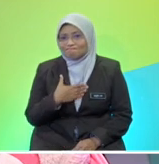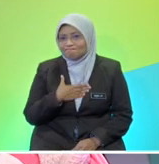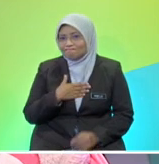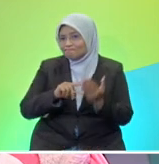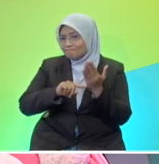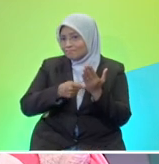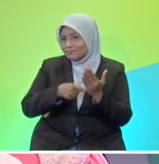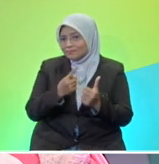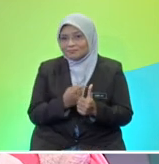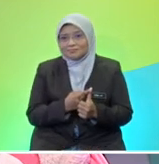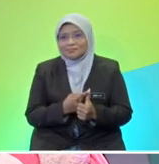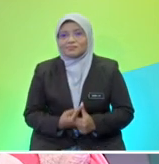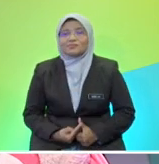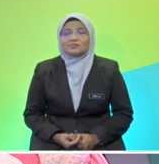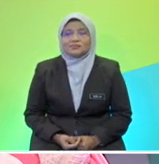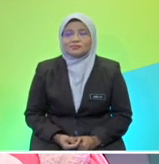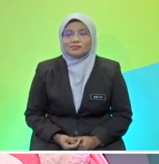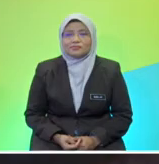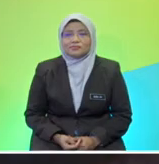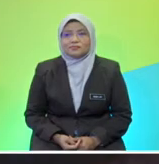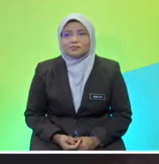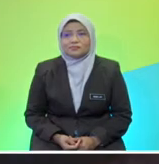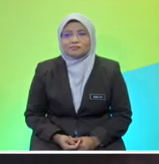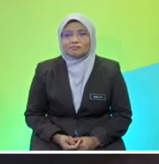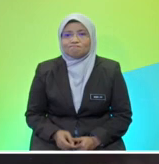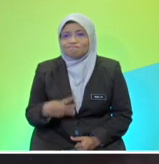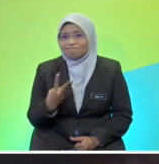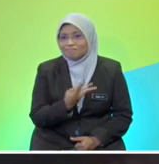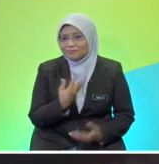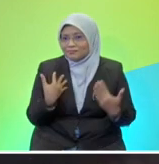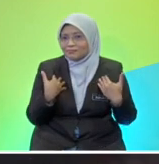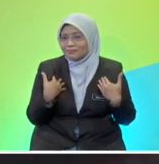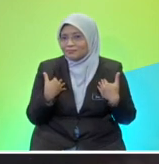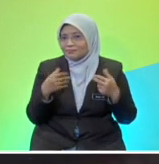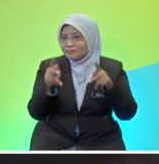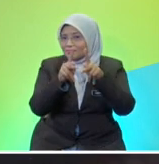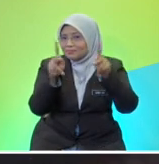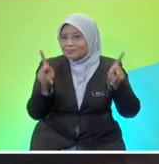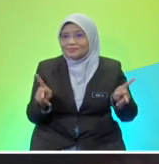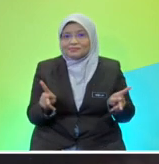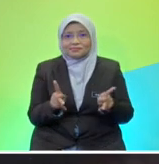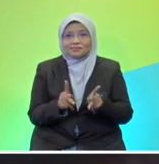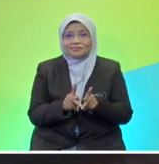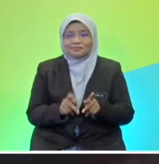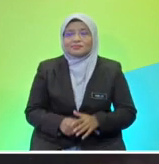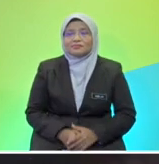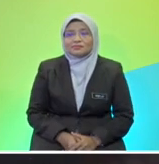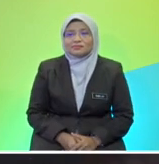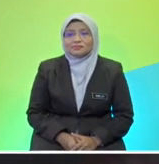All right. Okay, pick up a card. What's the first card that Teacher Rahma has?